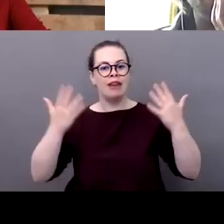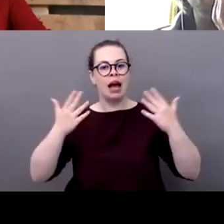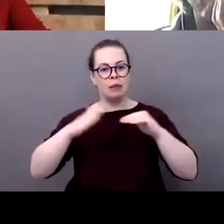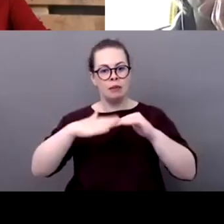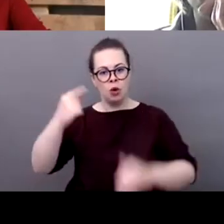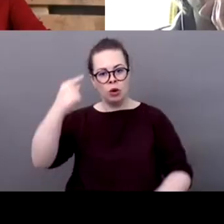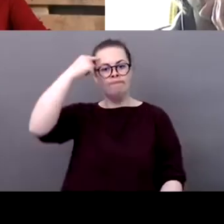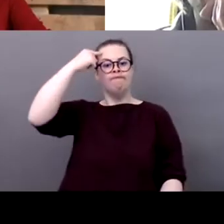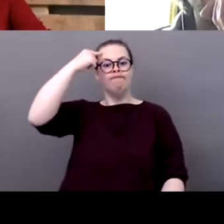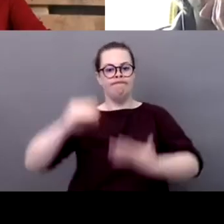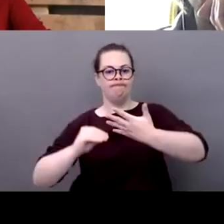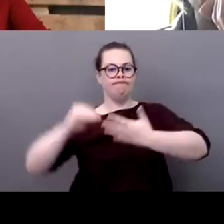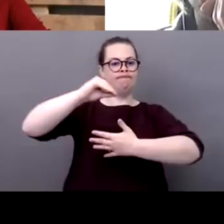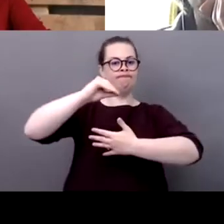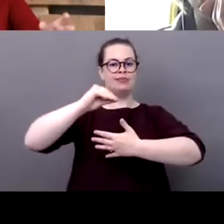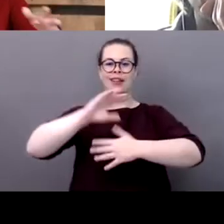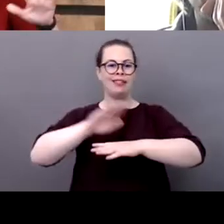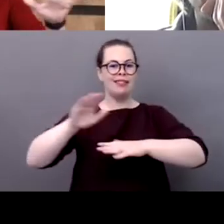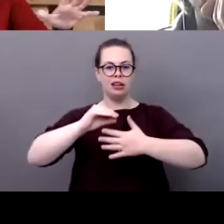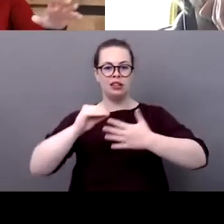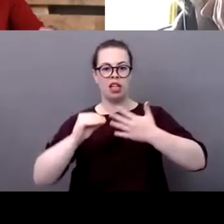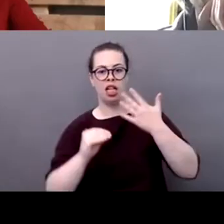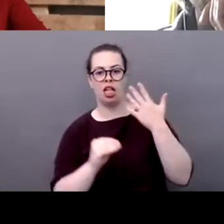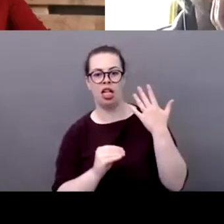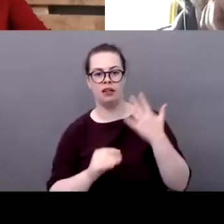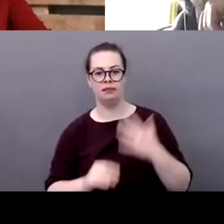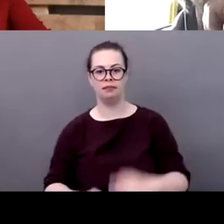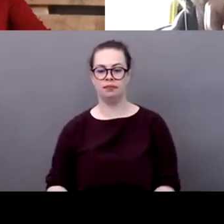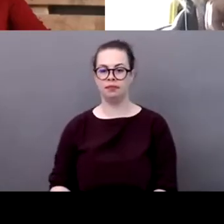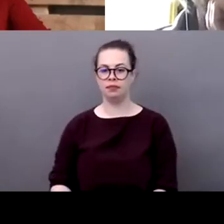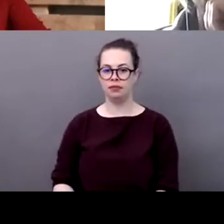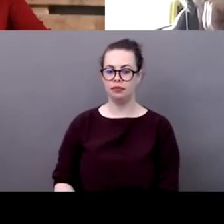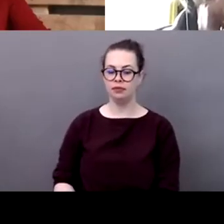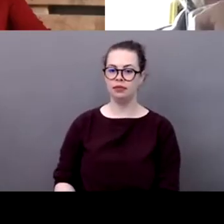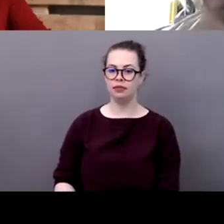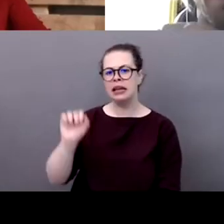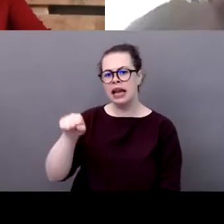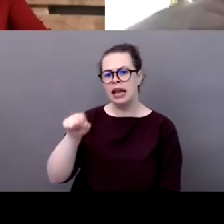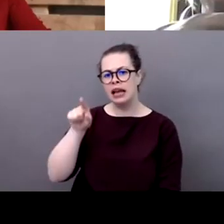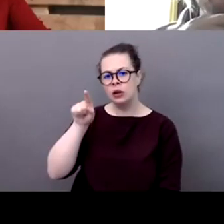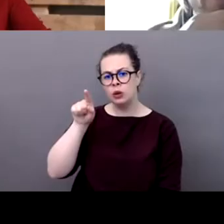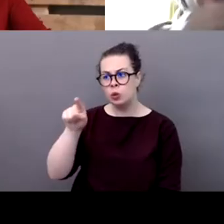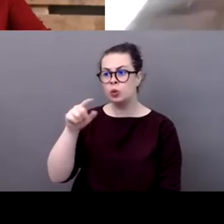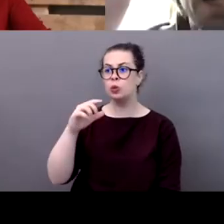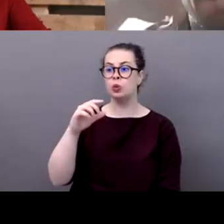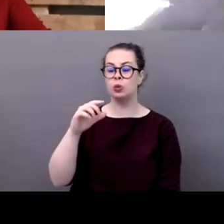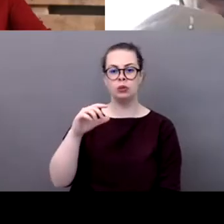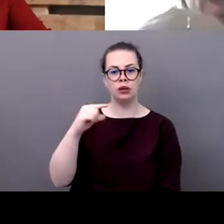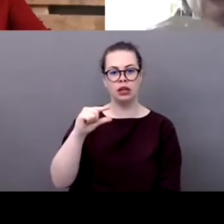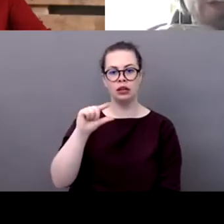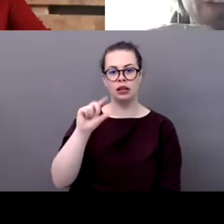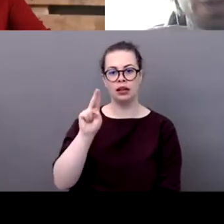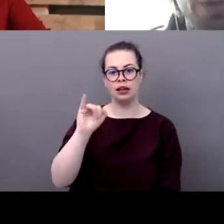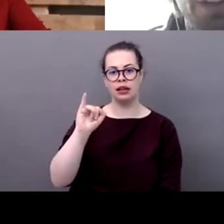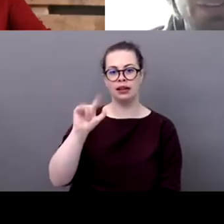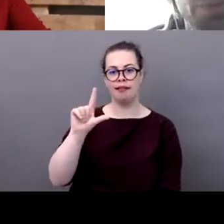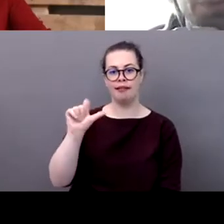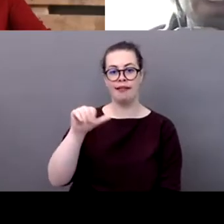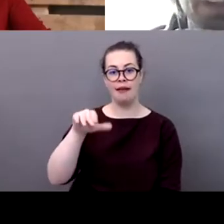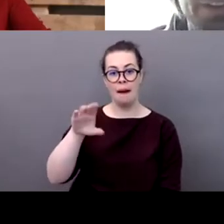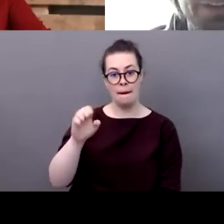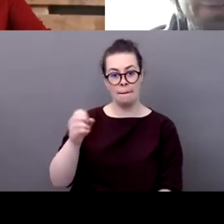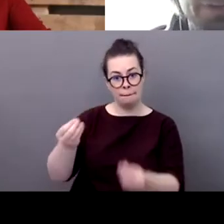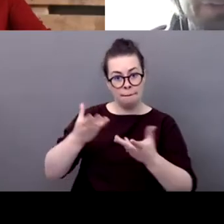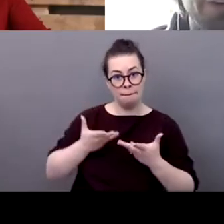can you tell us a bit more about the situation, the way you see the situation today? Well, I guess I can only share what